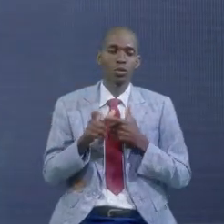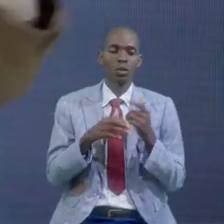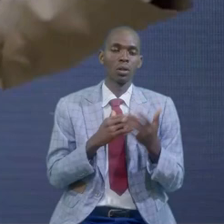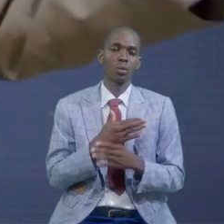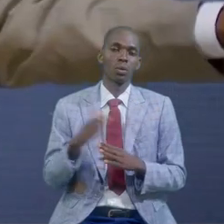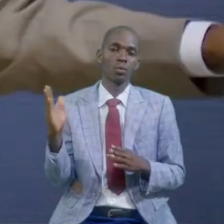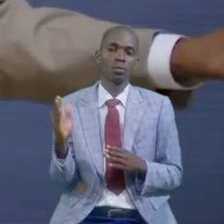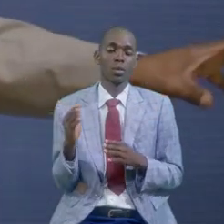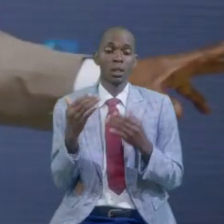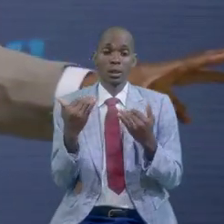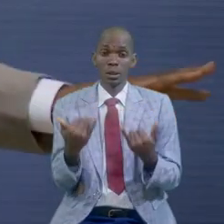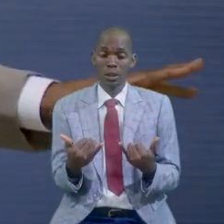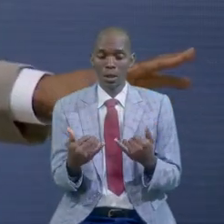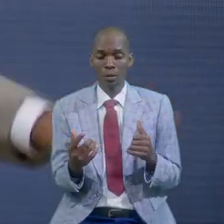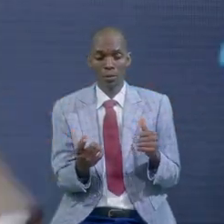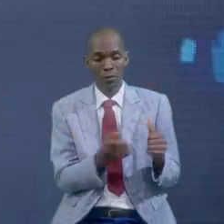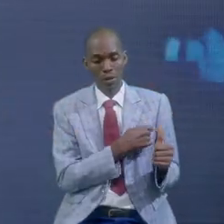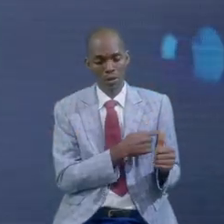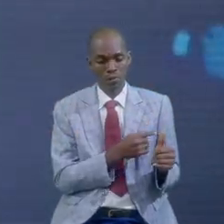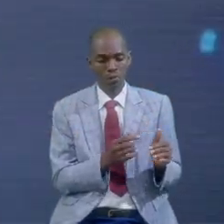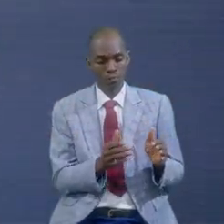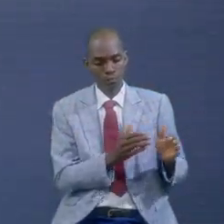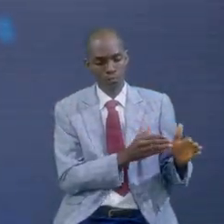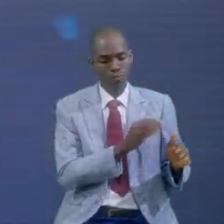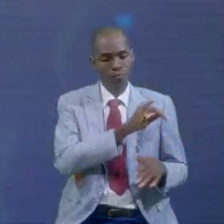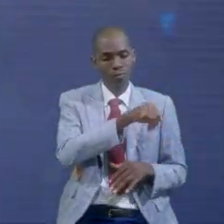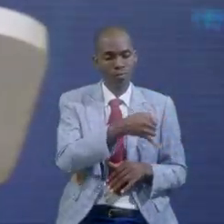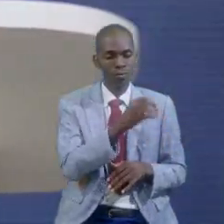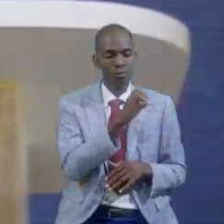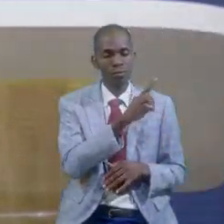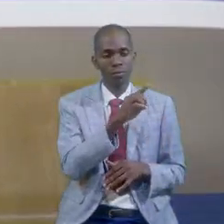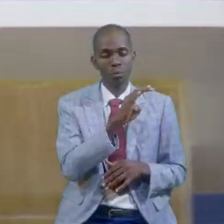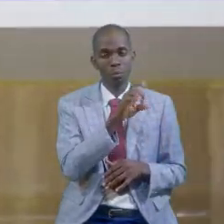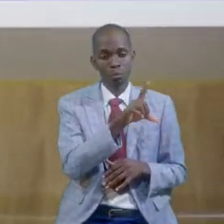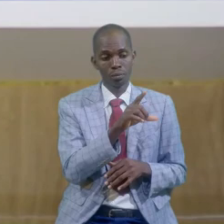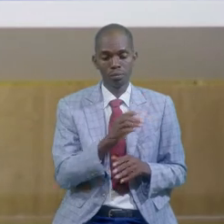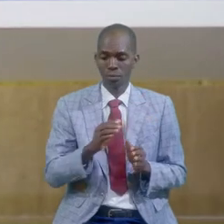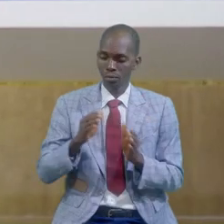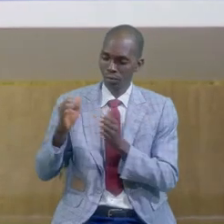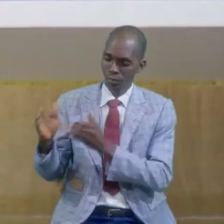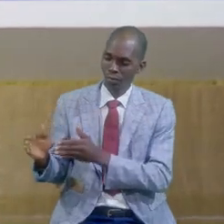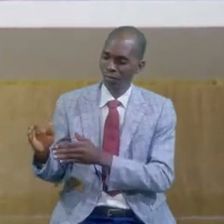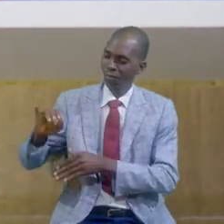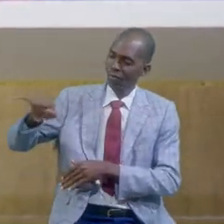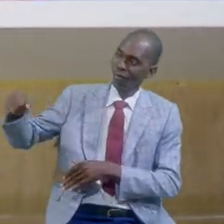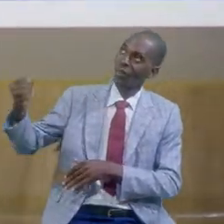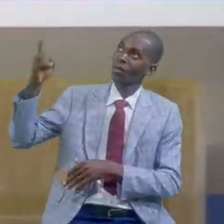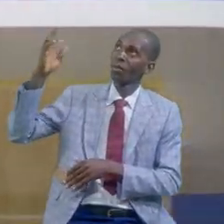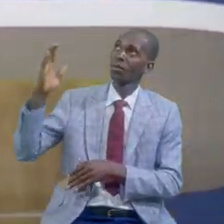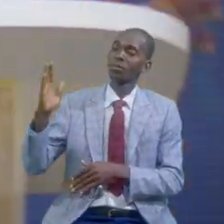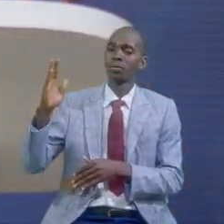the one hand, Jezebel. On the other hand, Jehovah. And